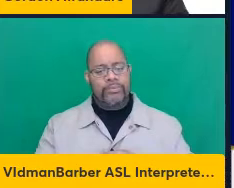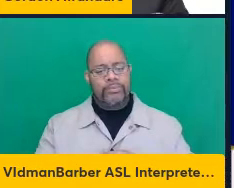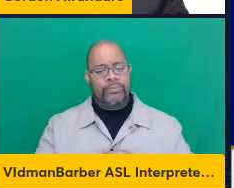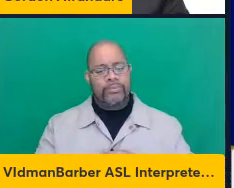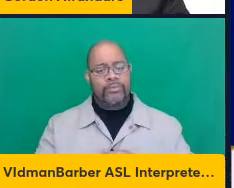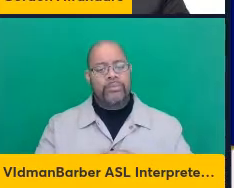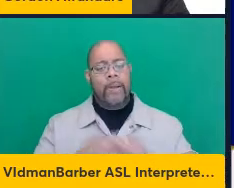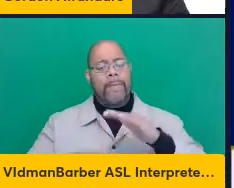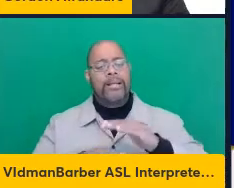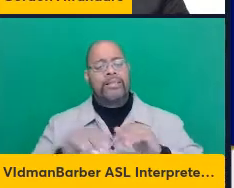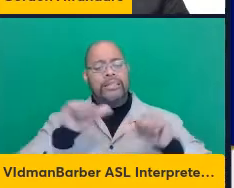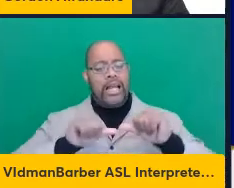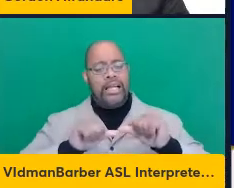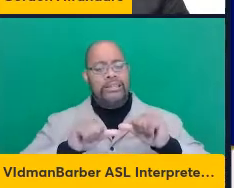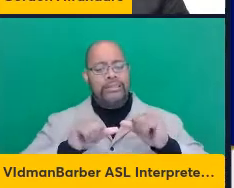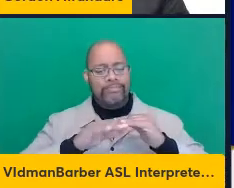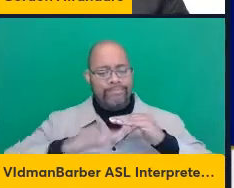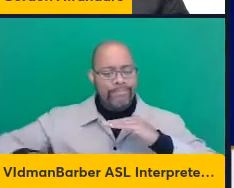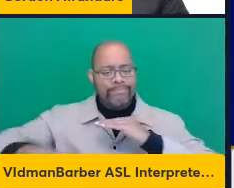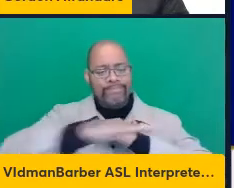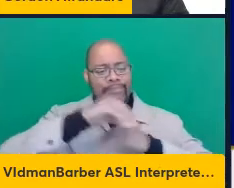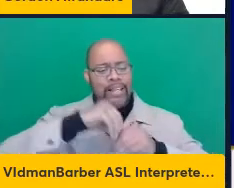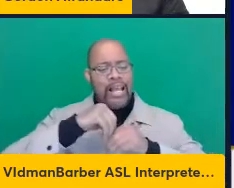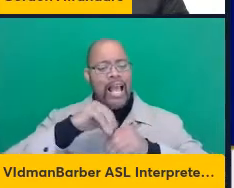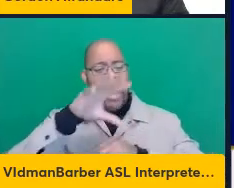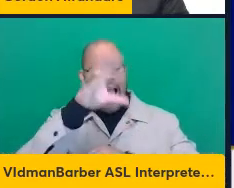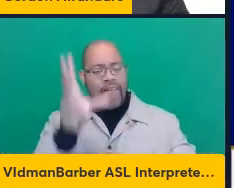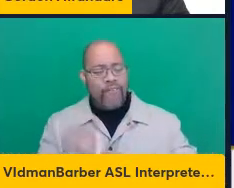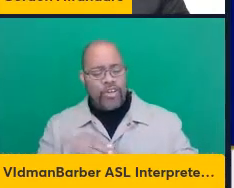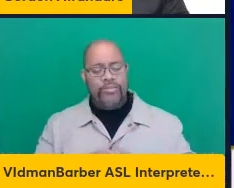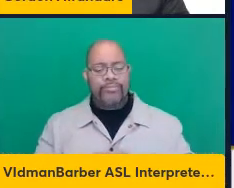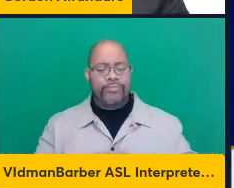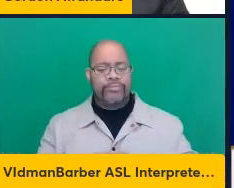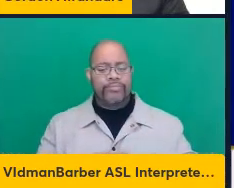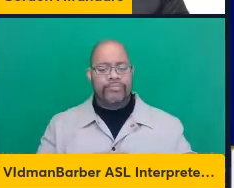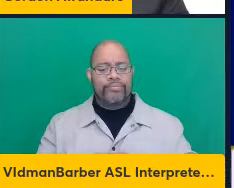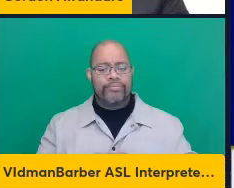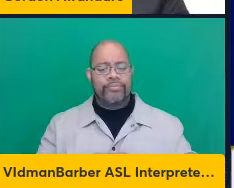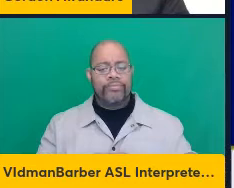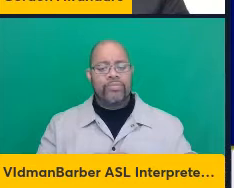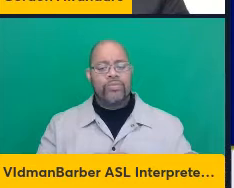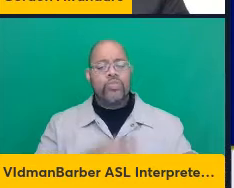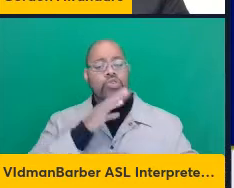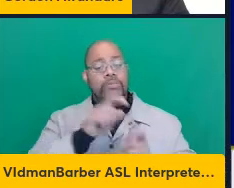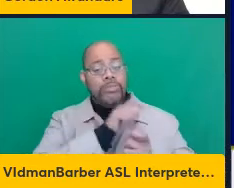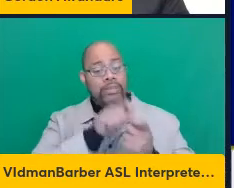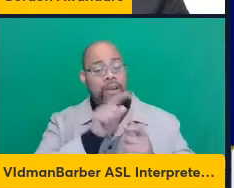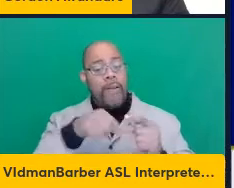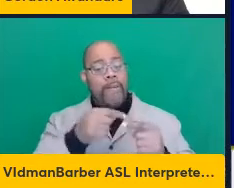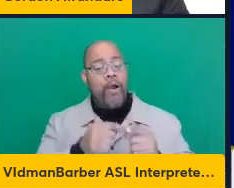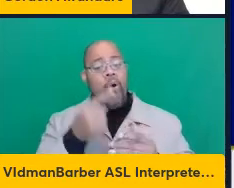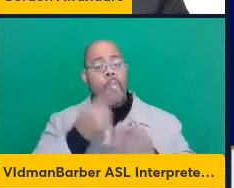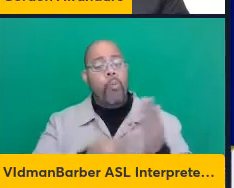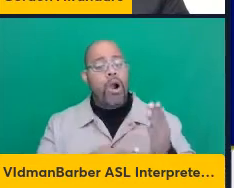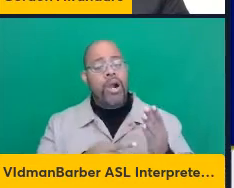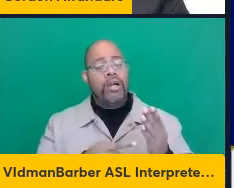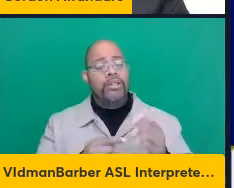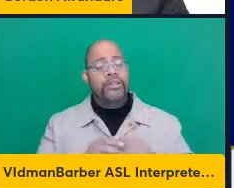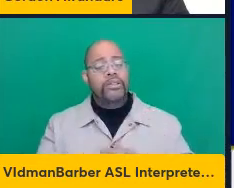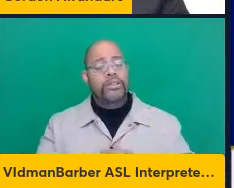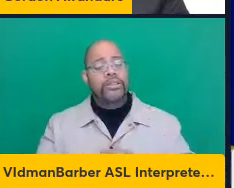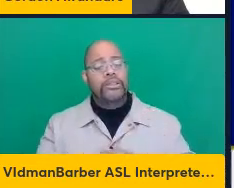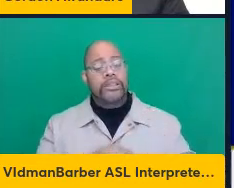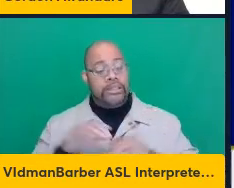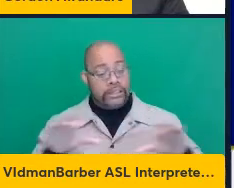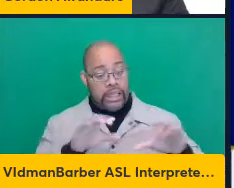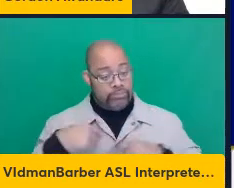the basic science landscape on the African continent, and to talk specifically about what WACBIP has